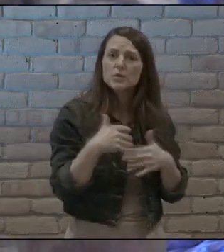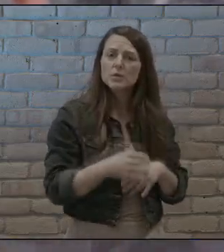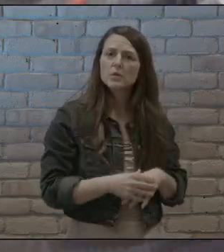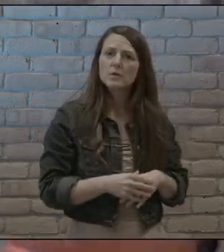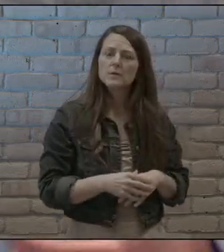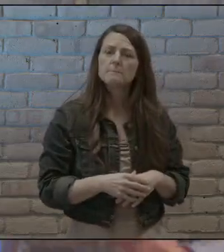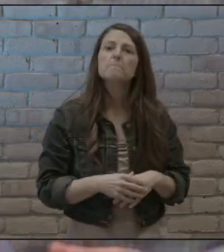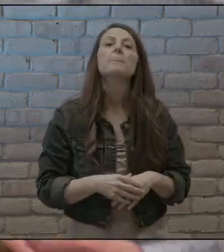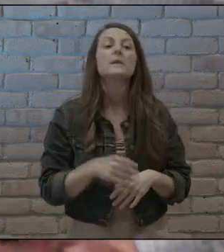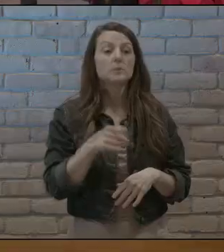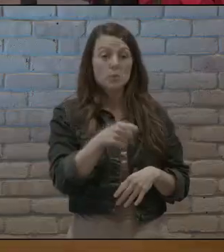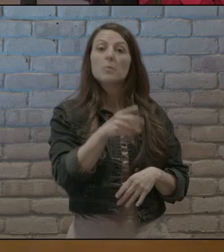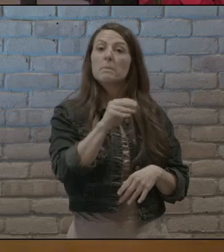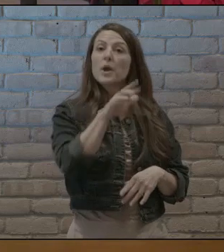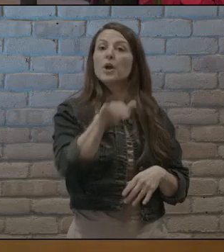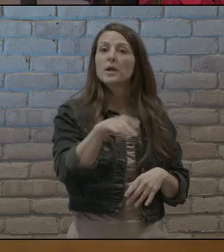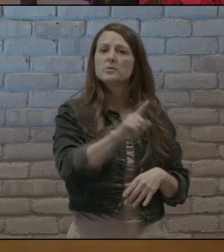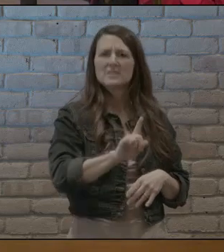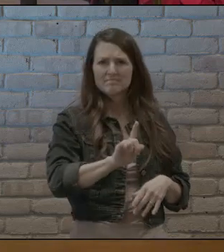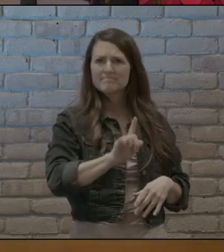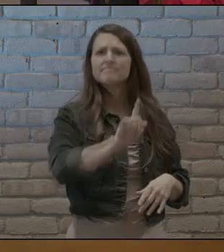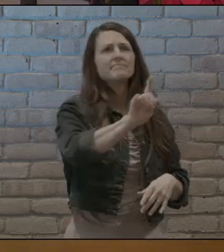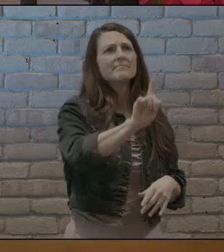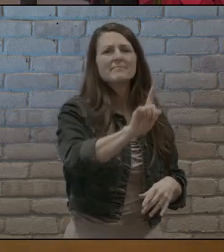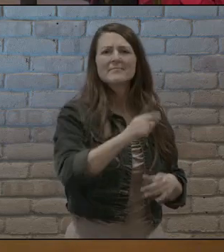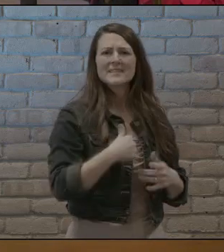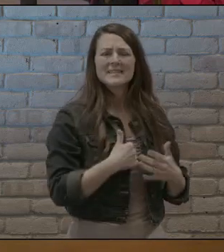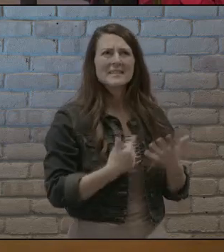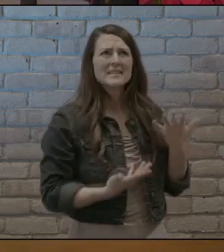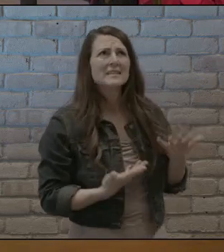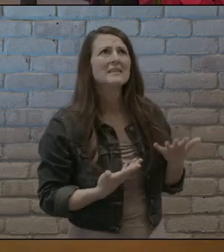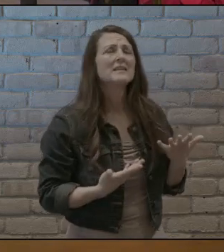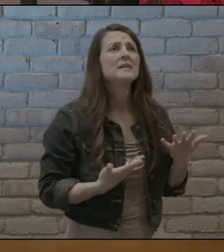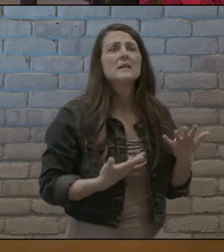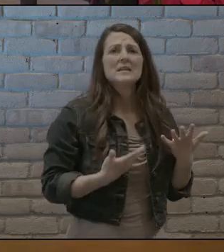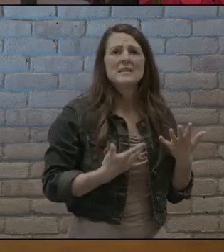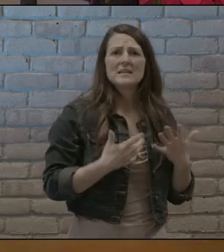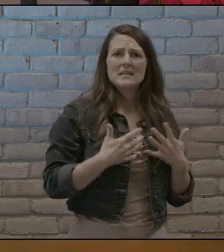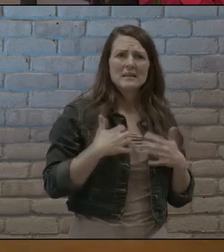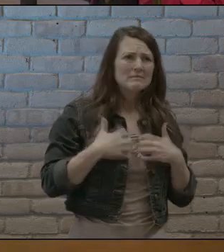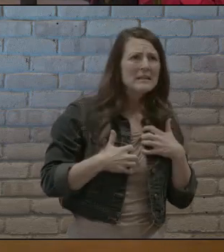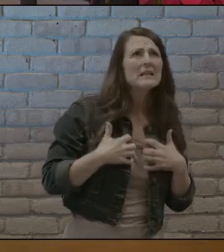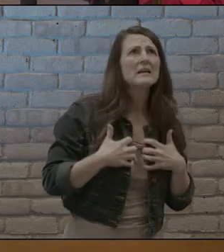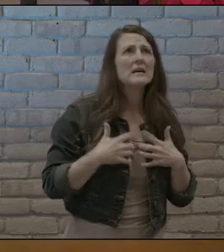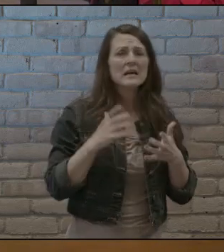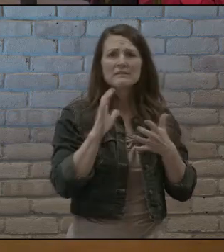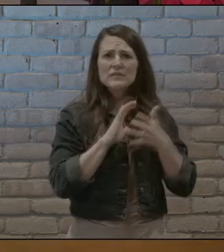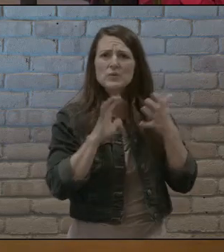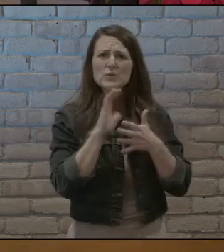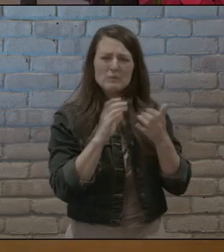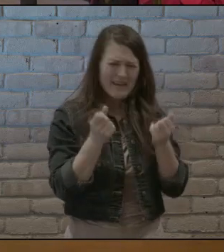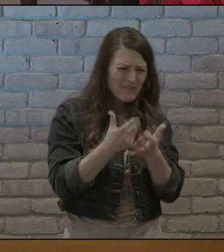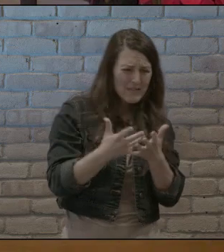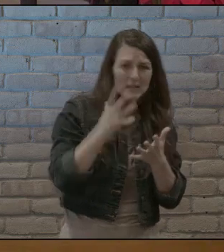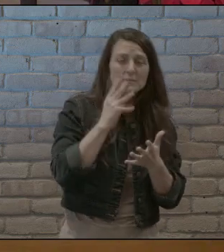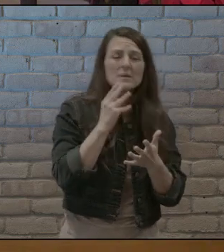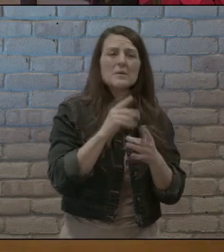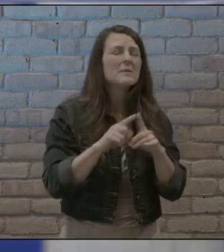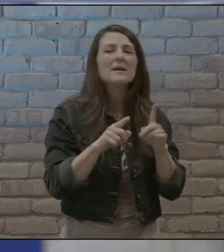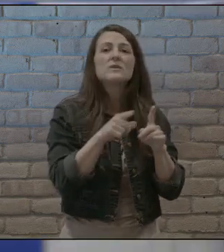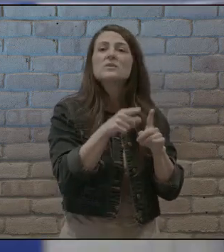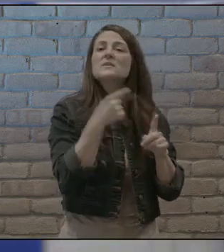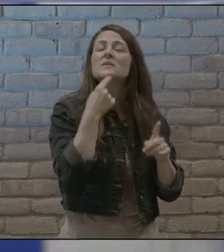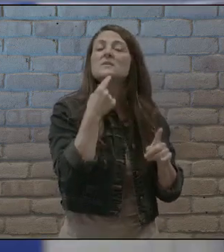So she goes to God and she's confused and she's disturbed by all that she's experiencing. But then she